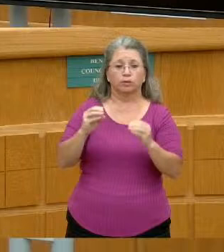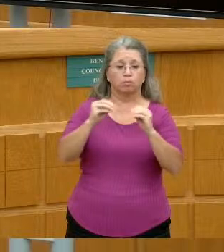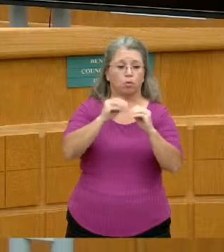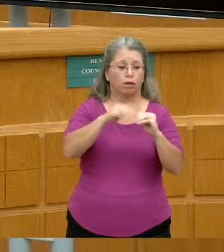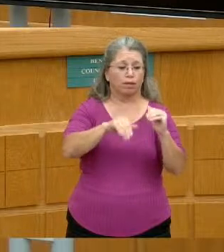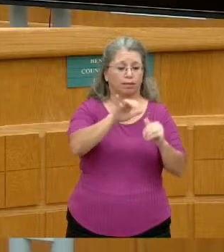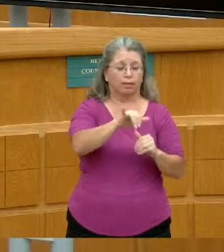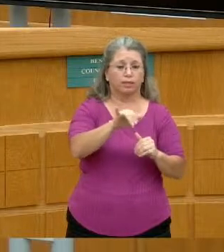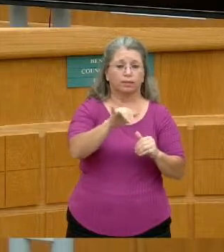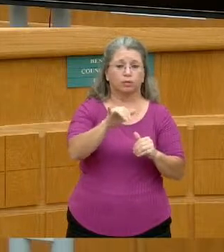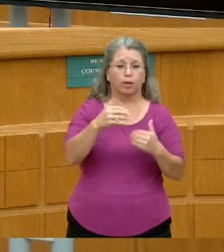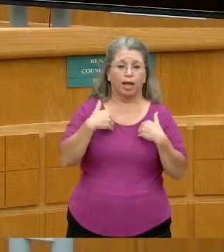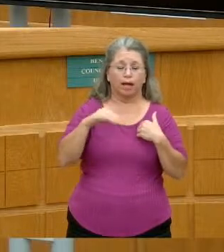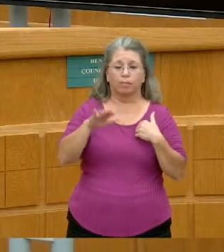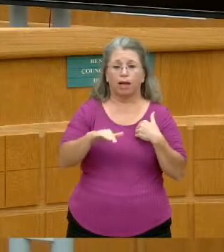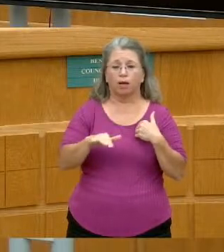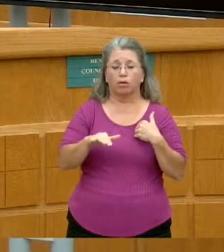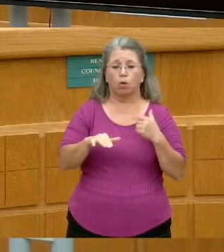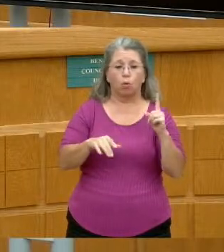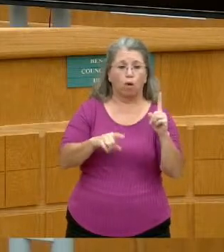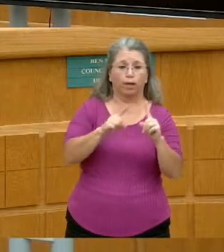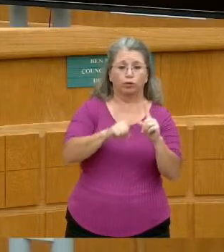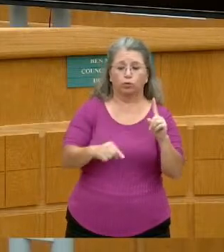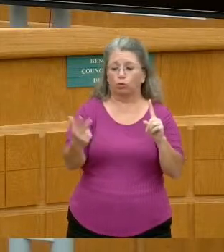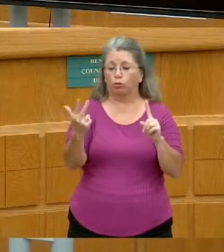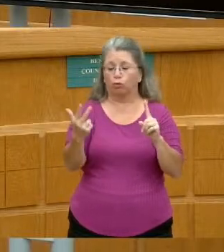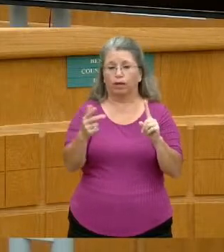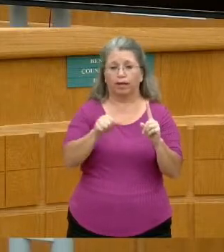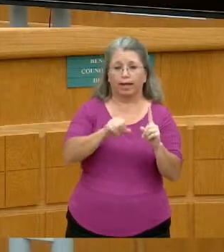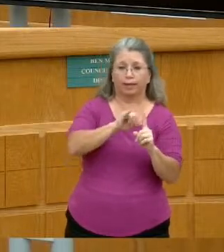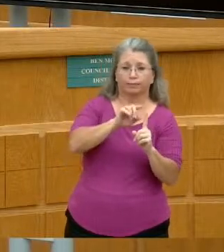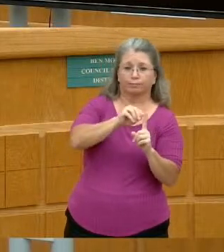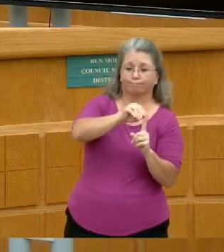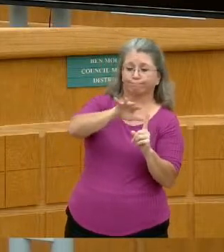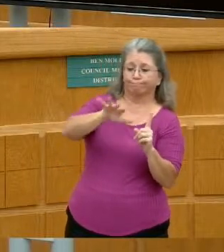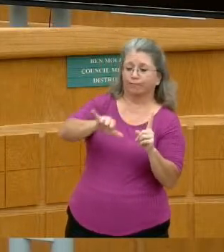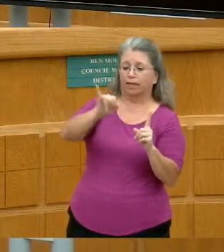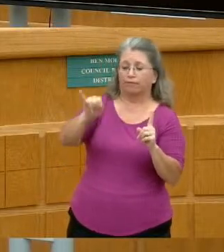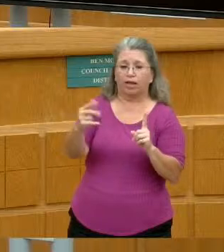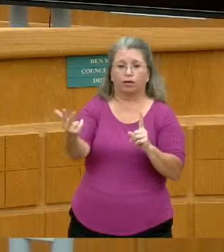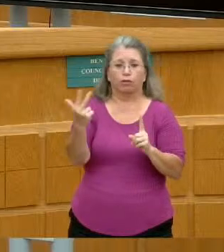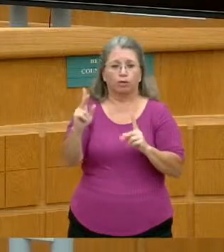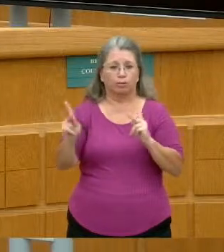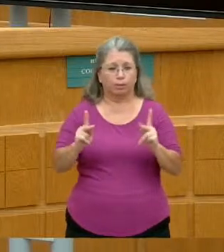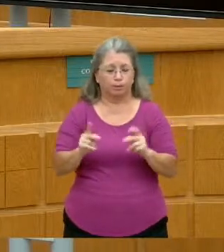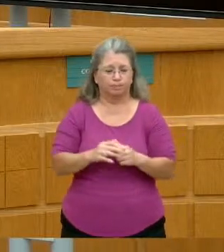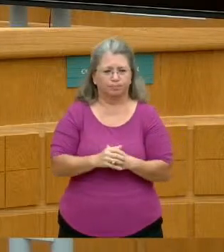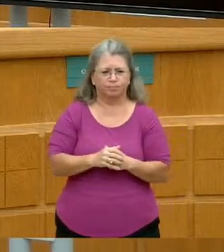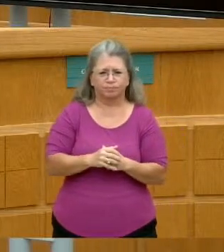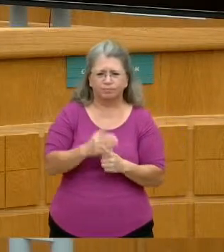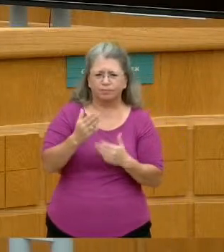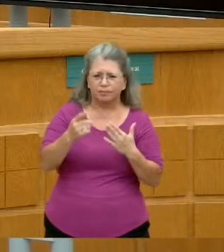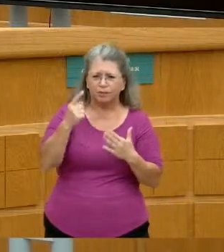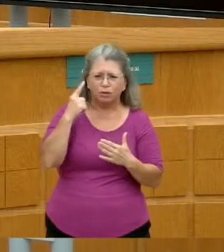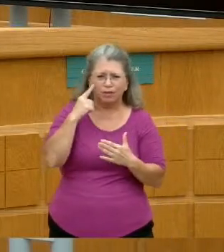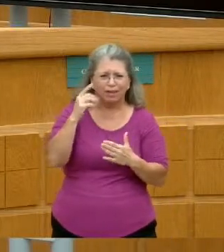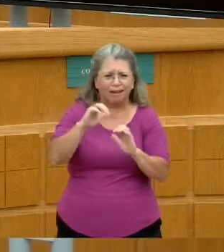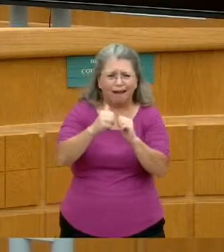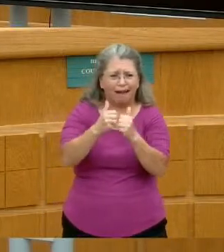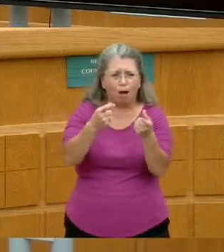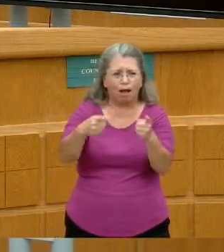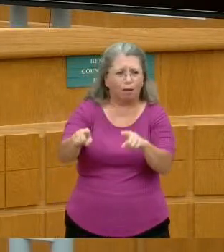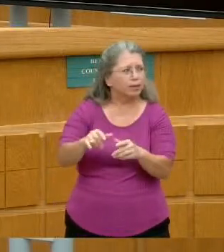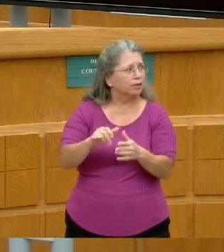about 3 people getting infected for every 1 person. So that's why you might be thinking, like, how did this happen? Well, this is exponential